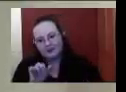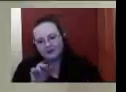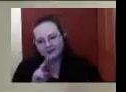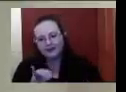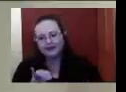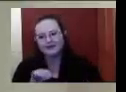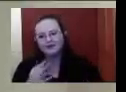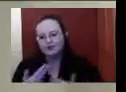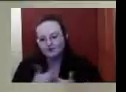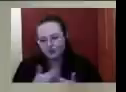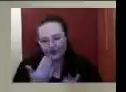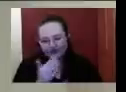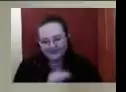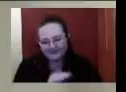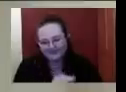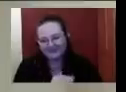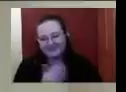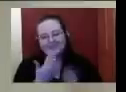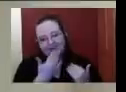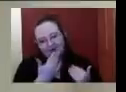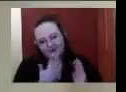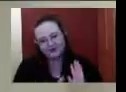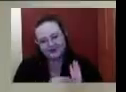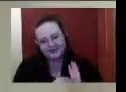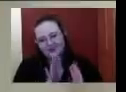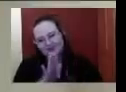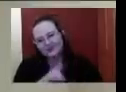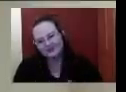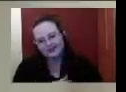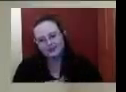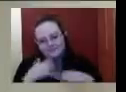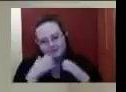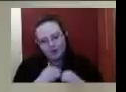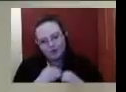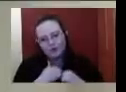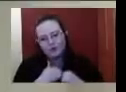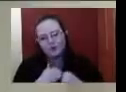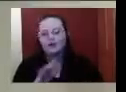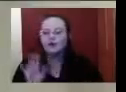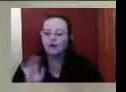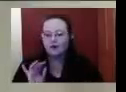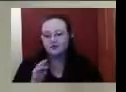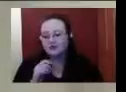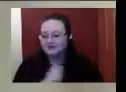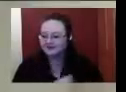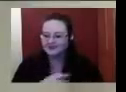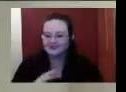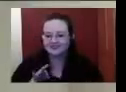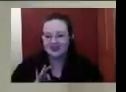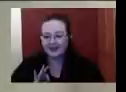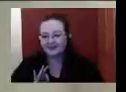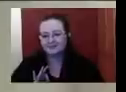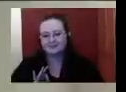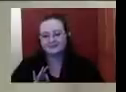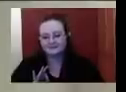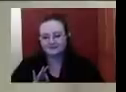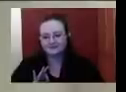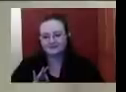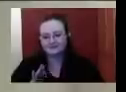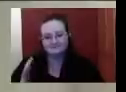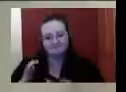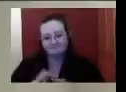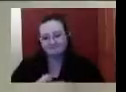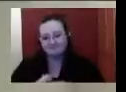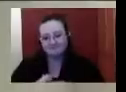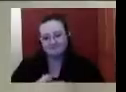so being so generous with her time, and to all of her staff for the partnership that we've had,